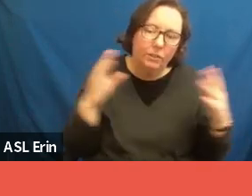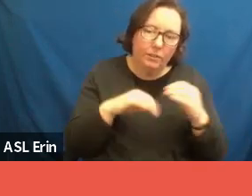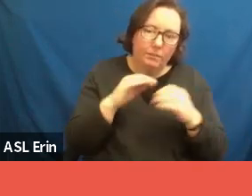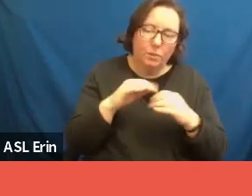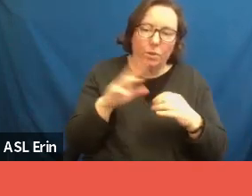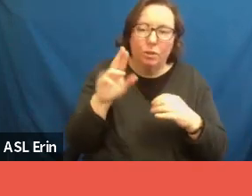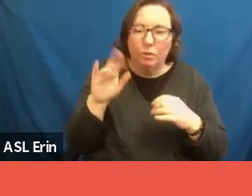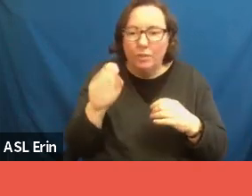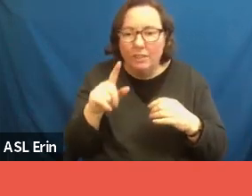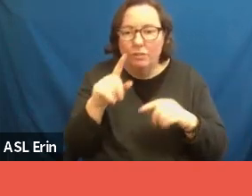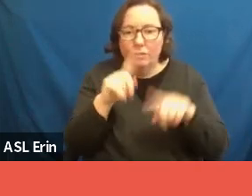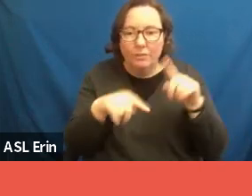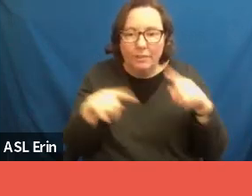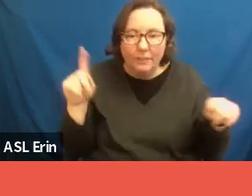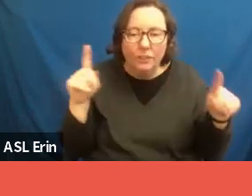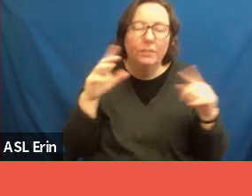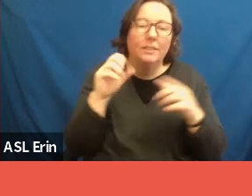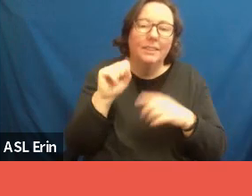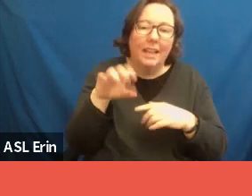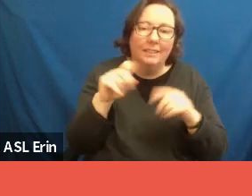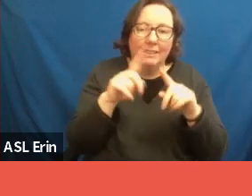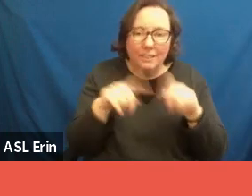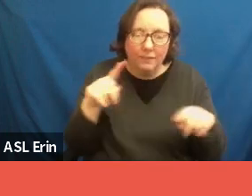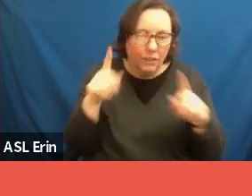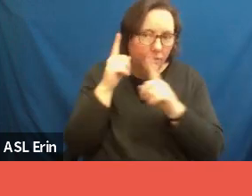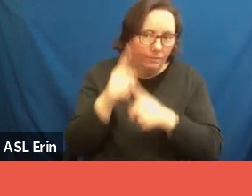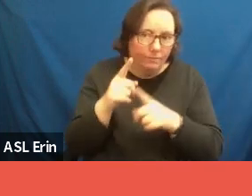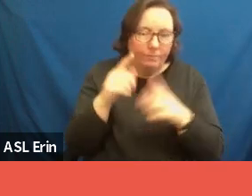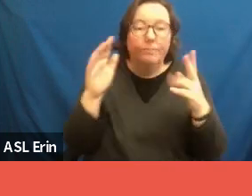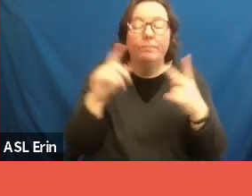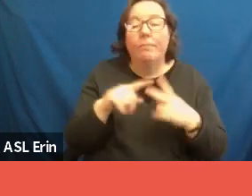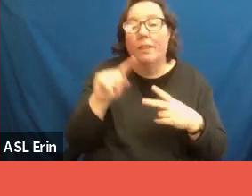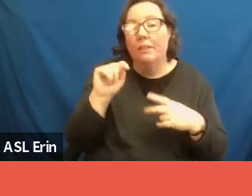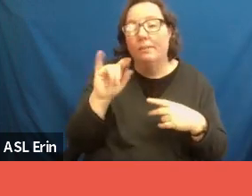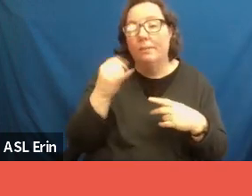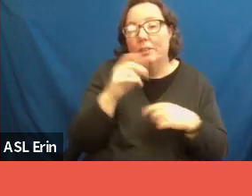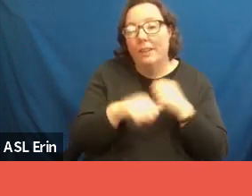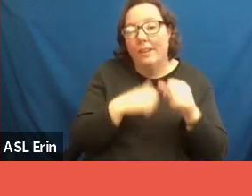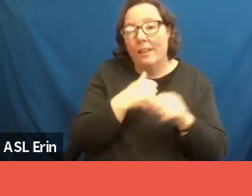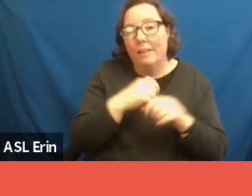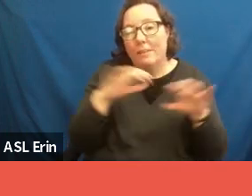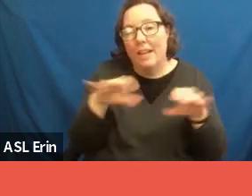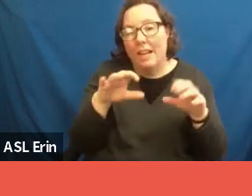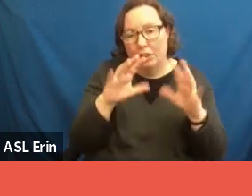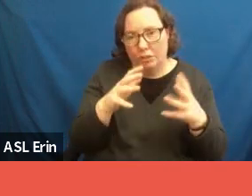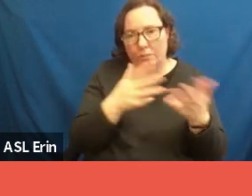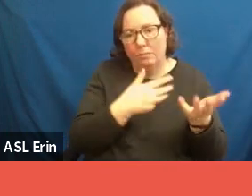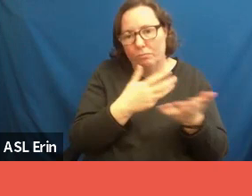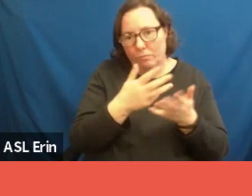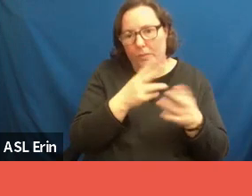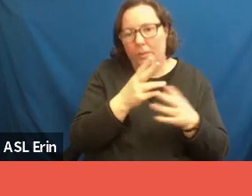and socioeconomic backgrounds. The Thomas Jefferson Alumni Action Group has also engaged with the media. We were very fortunate to